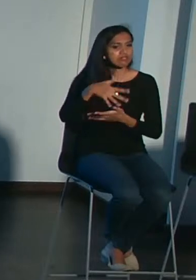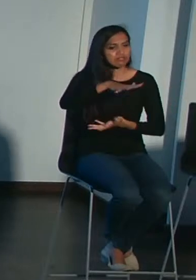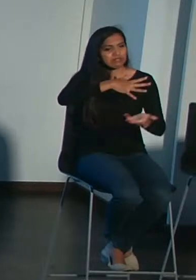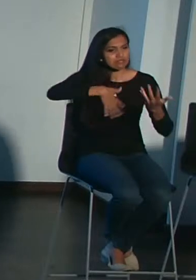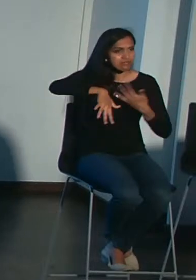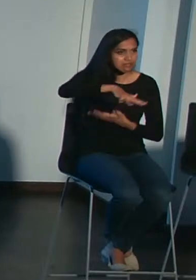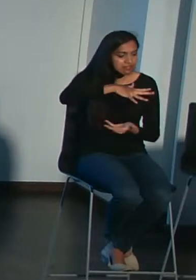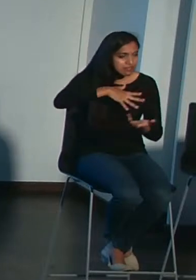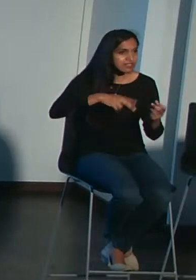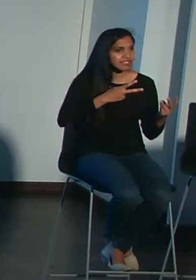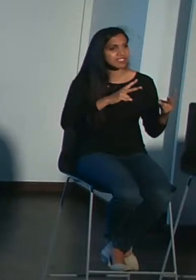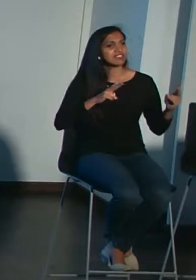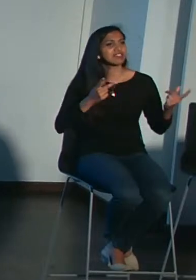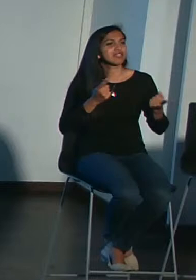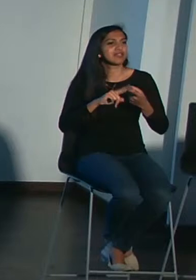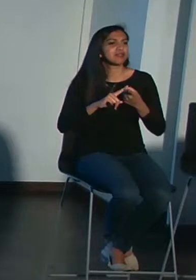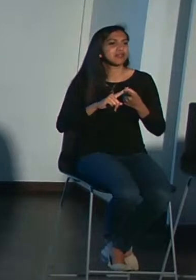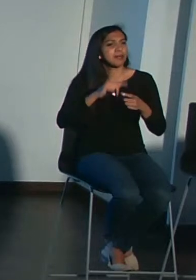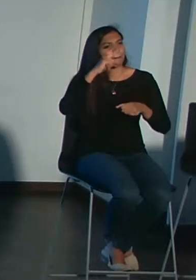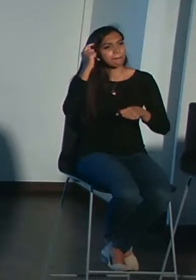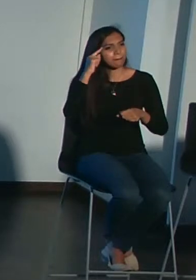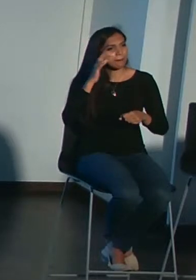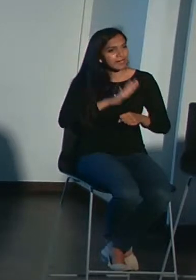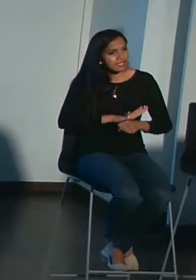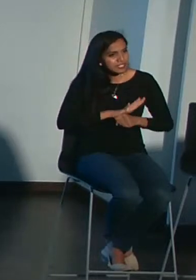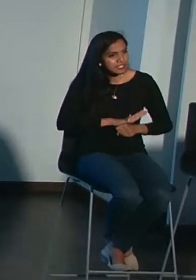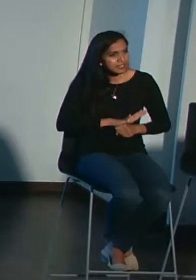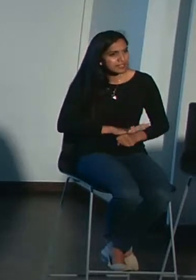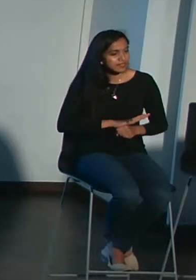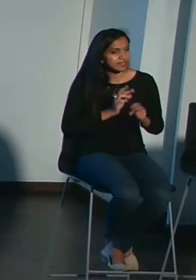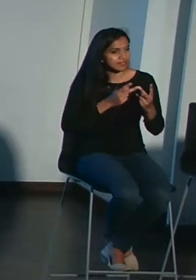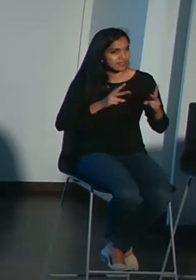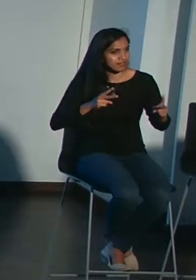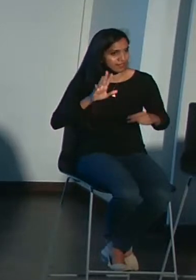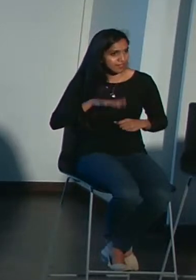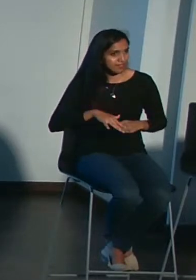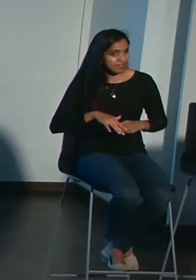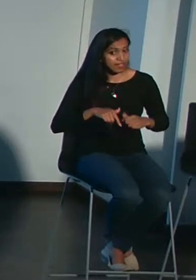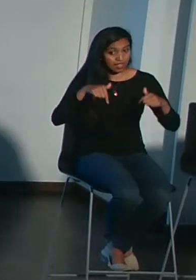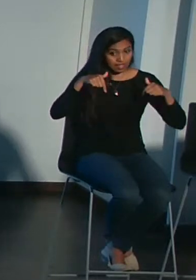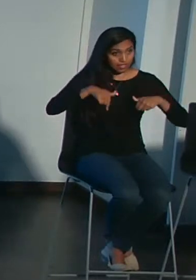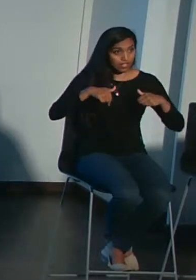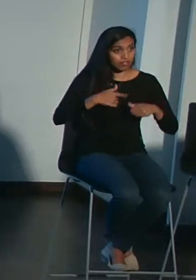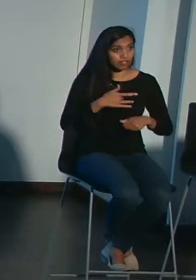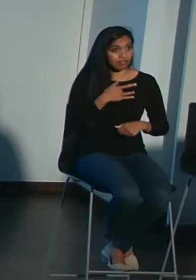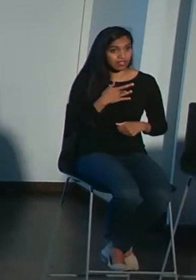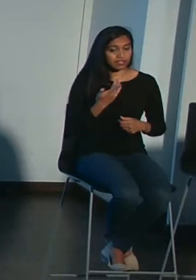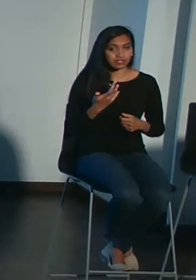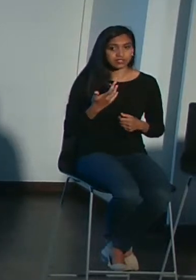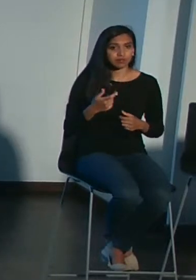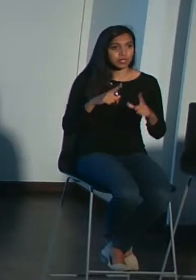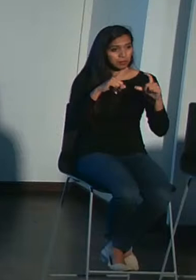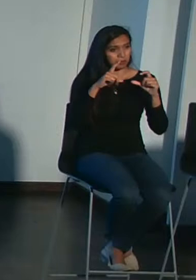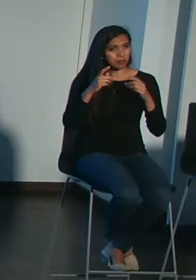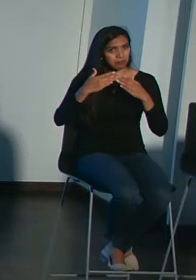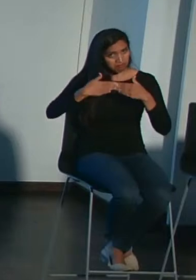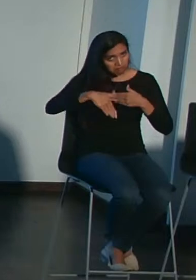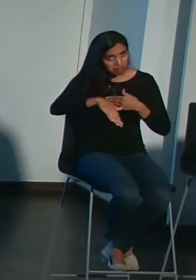there are pressures, and I am in a privileged position not to have to do certain things. So actually,